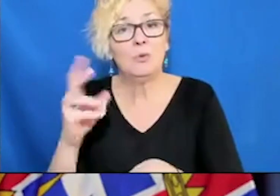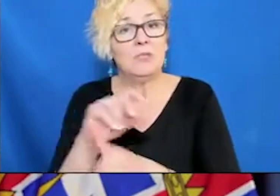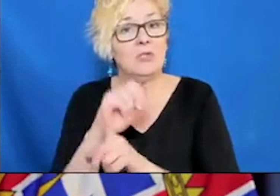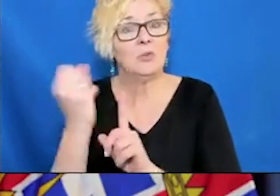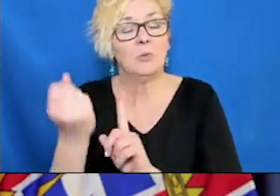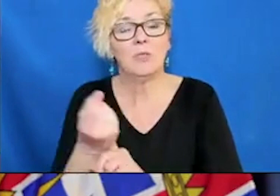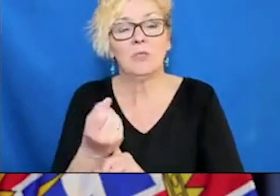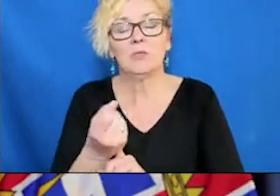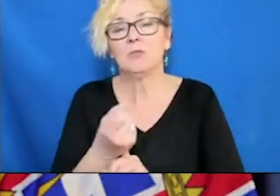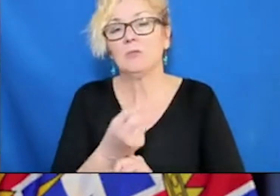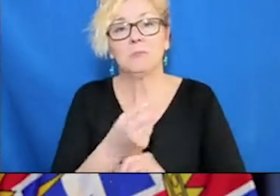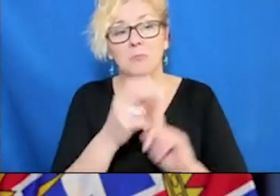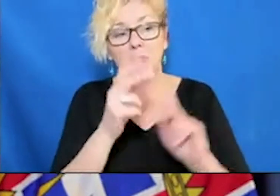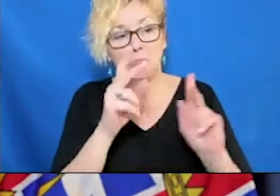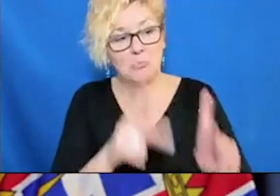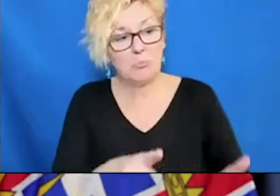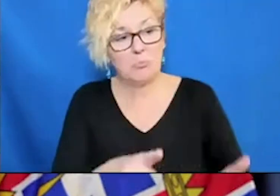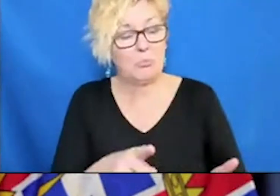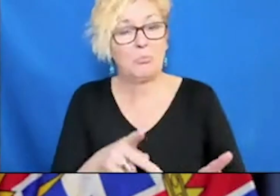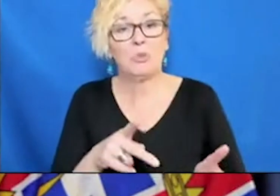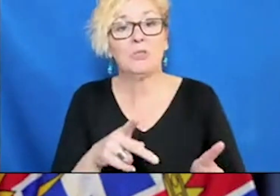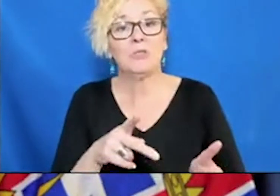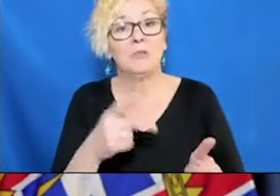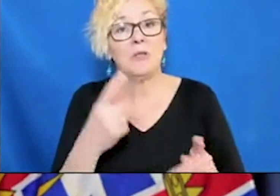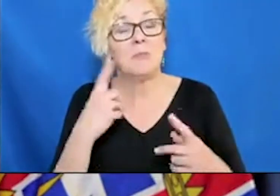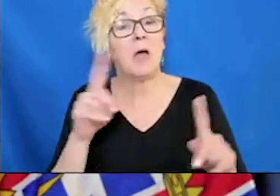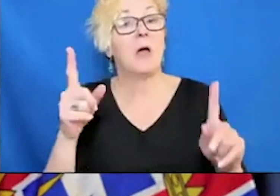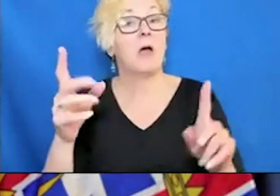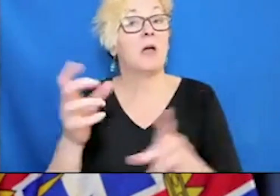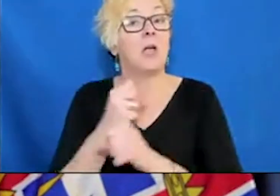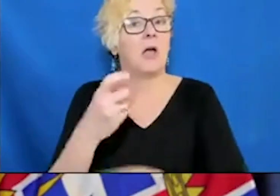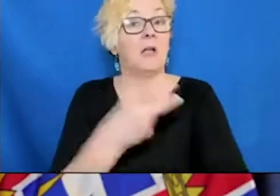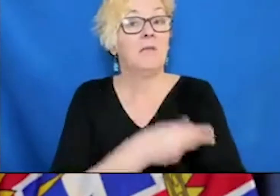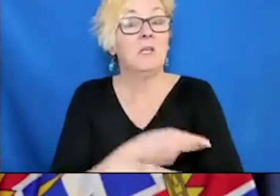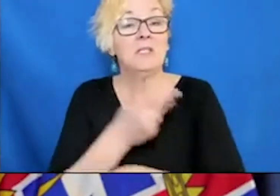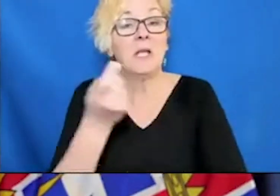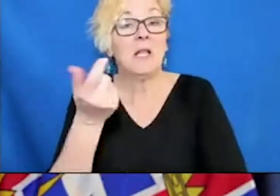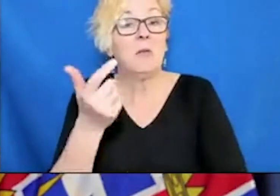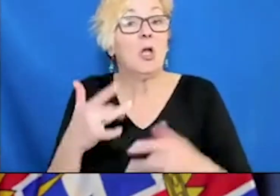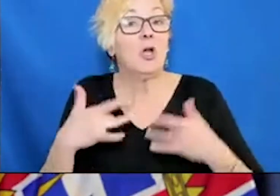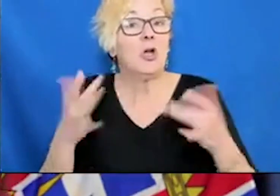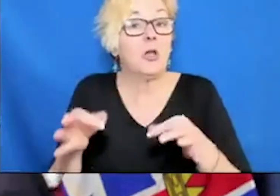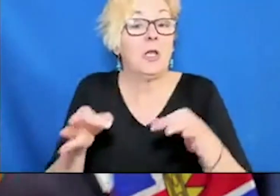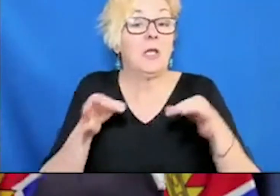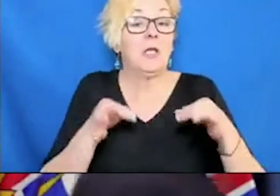days before they would otherwise have got it. And as Dr. Henry has said, that's not the end of the world.